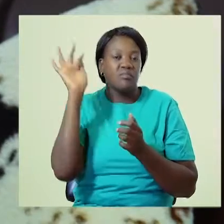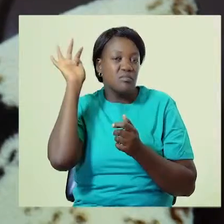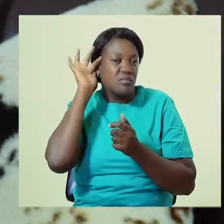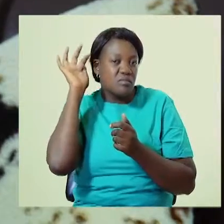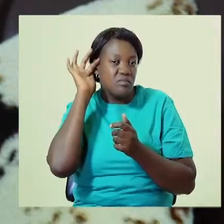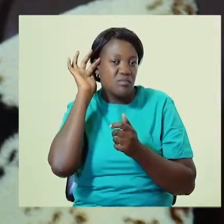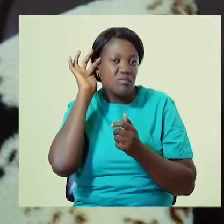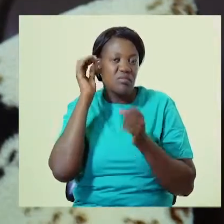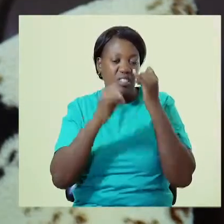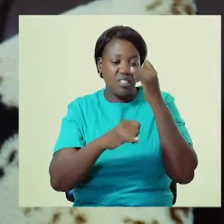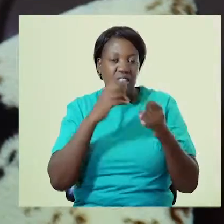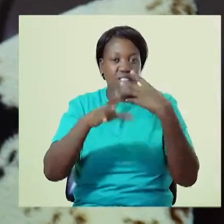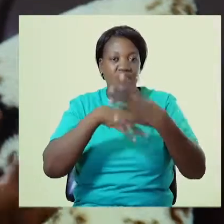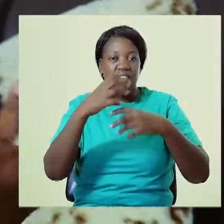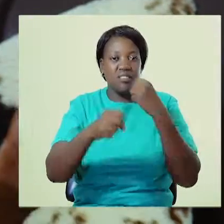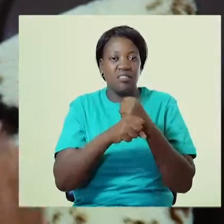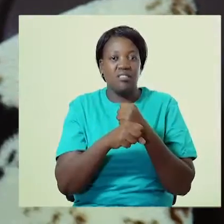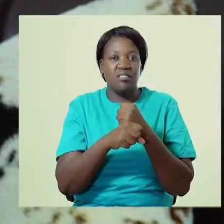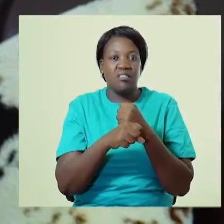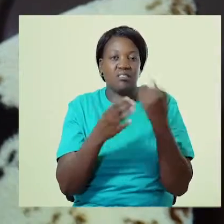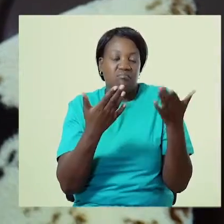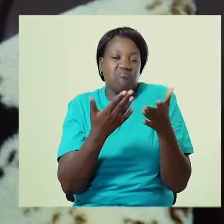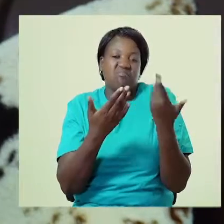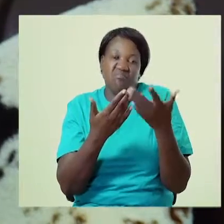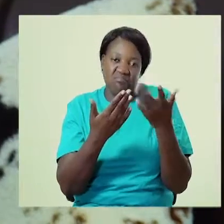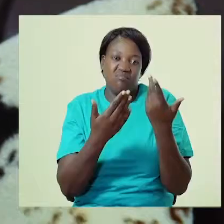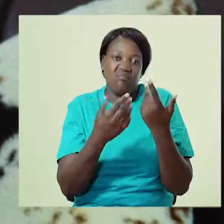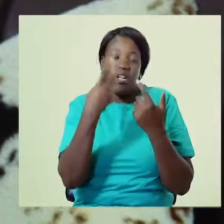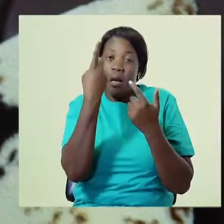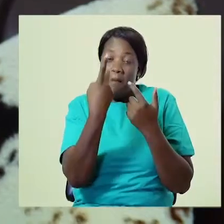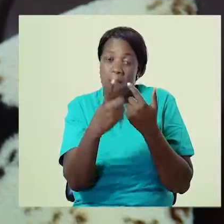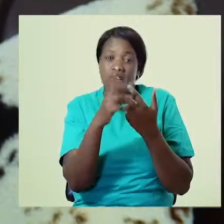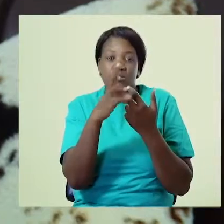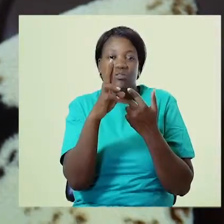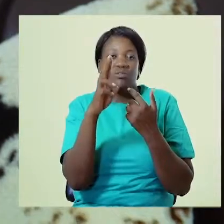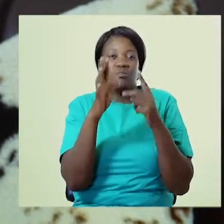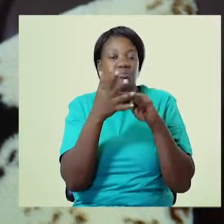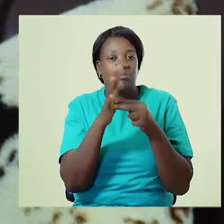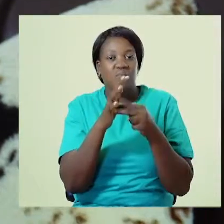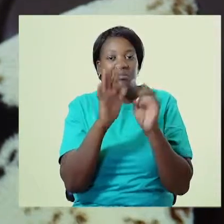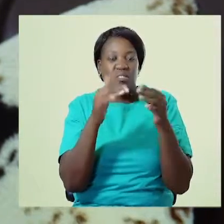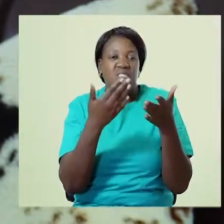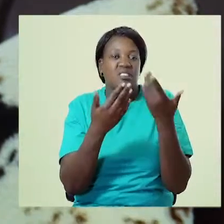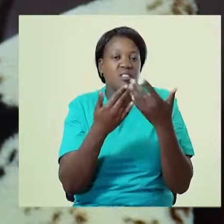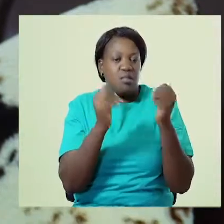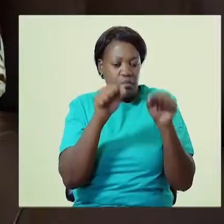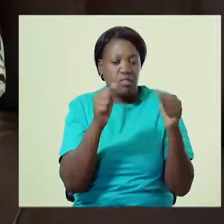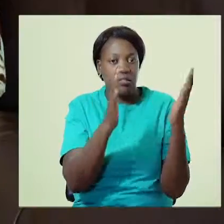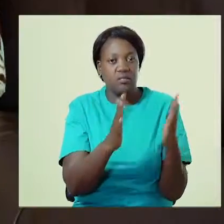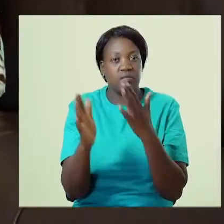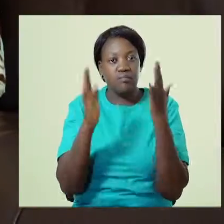part of the end of the year examination is relatively easy, but that does not mean you should take it lightly and not prepare for